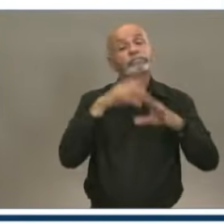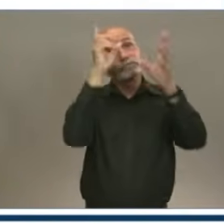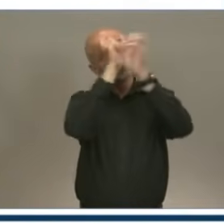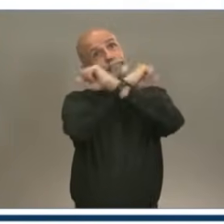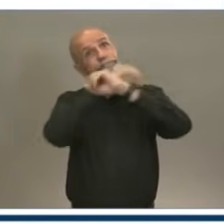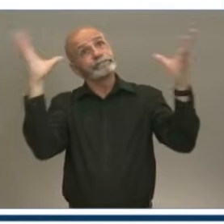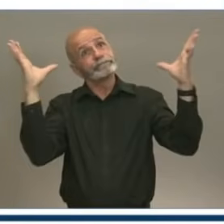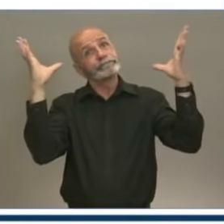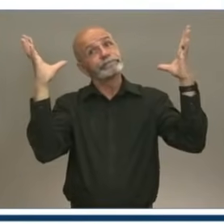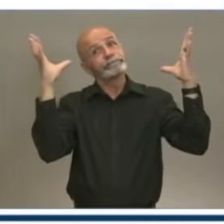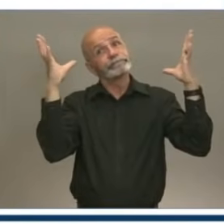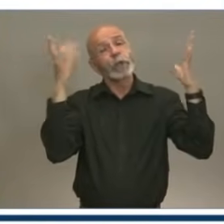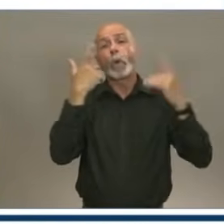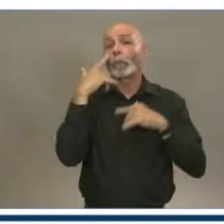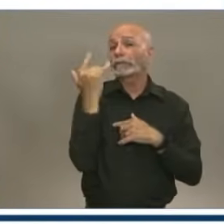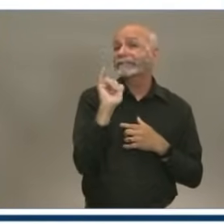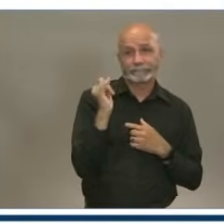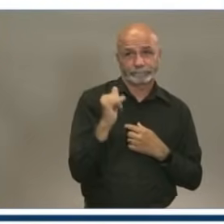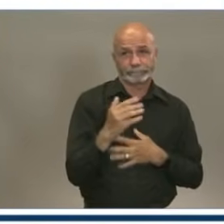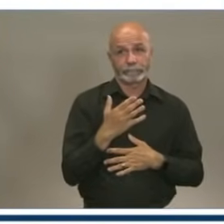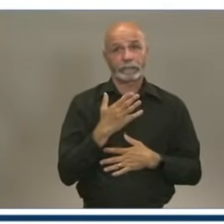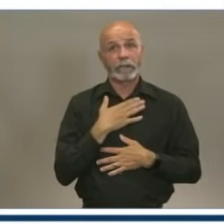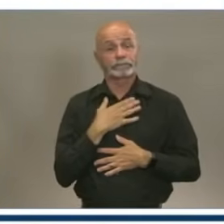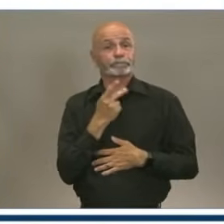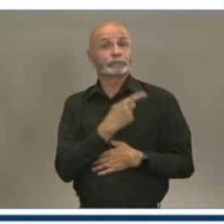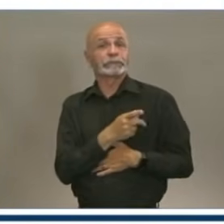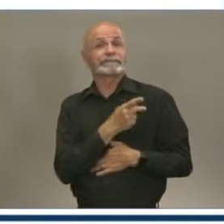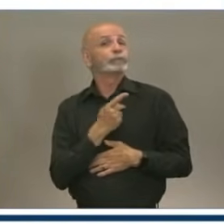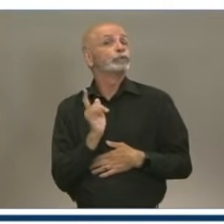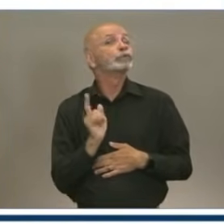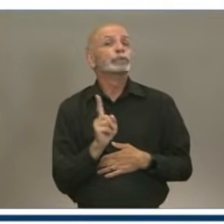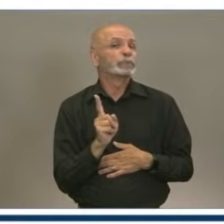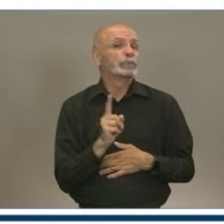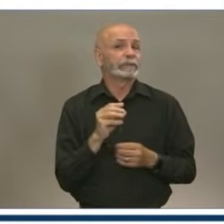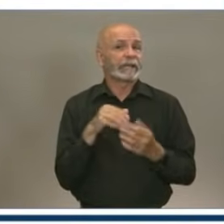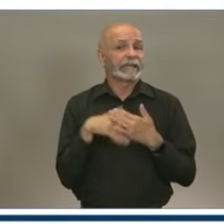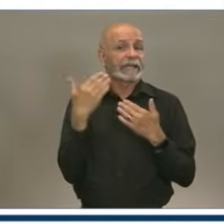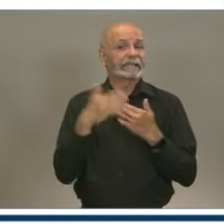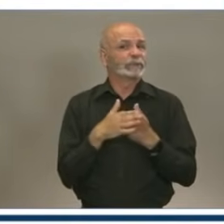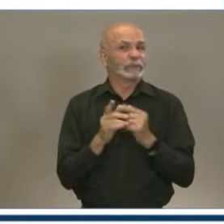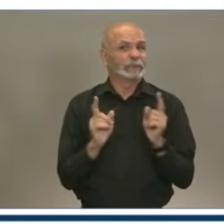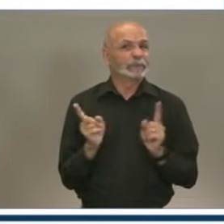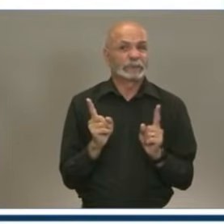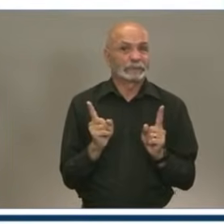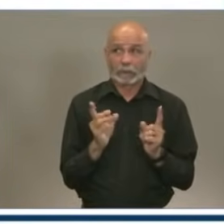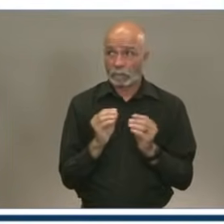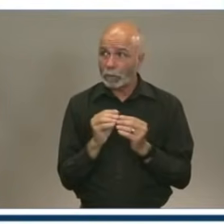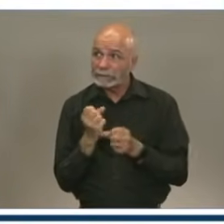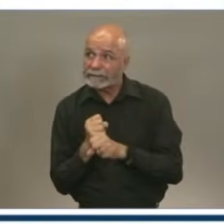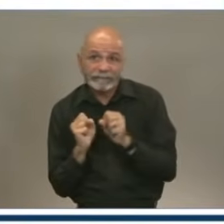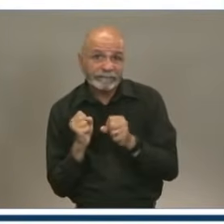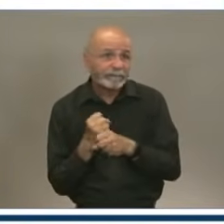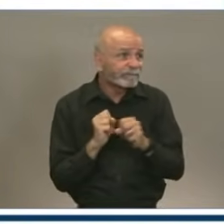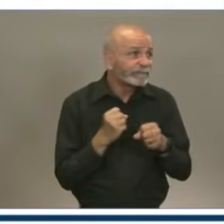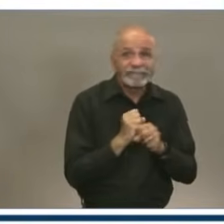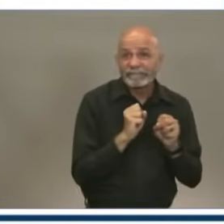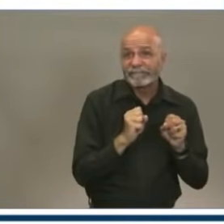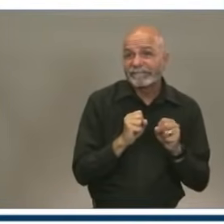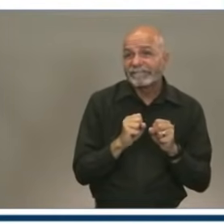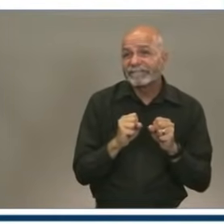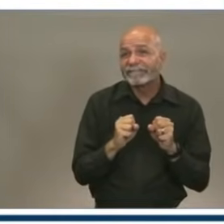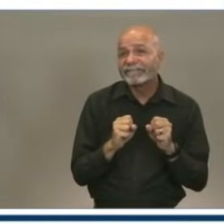that, where I see the province going next. Now that we are getting safer, we're going to continue to talk about what our recovery looks